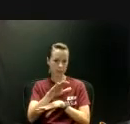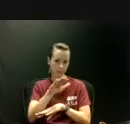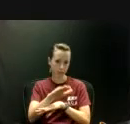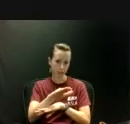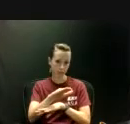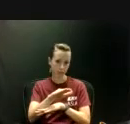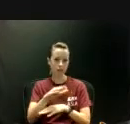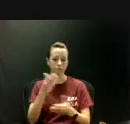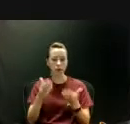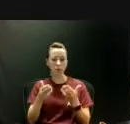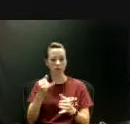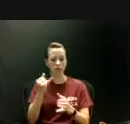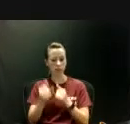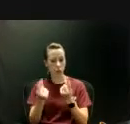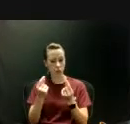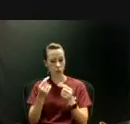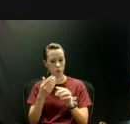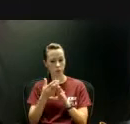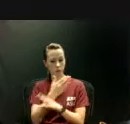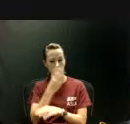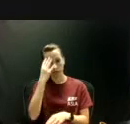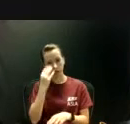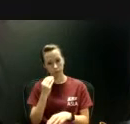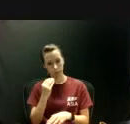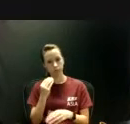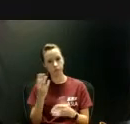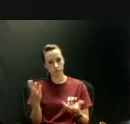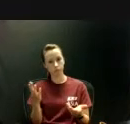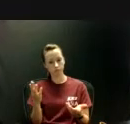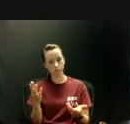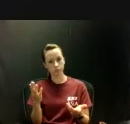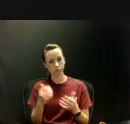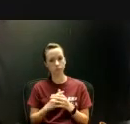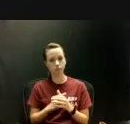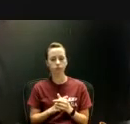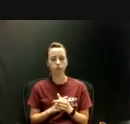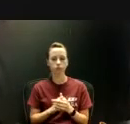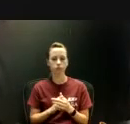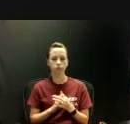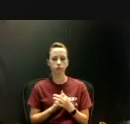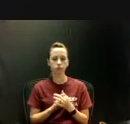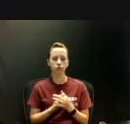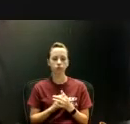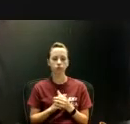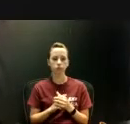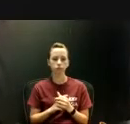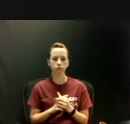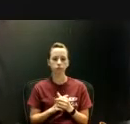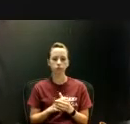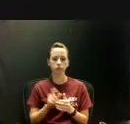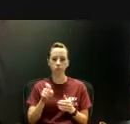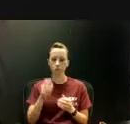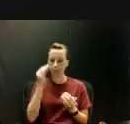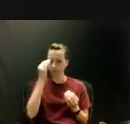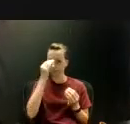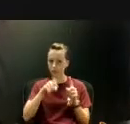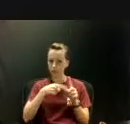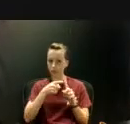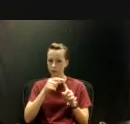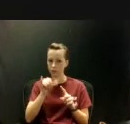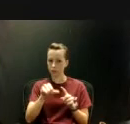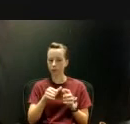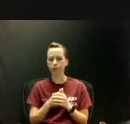last thing that they do before they shut their eyes to sleep. Okay, so we need to consider those things as well. Social media isn't